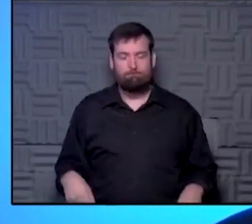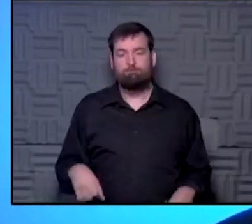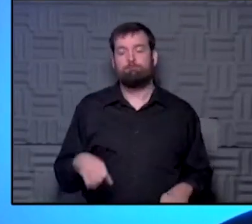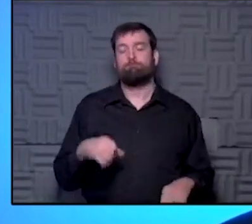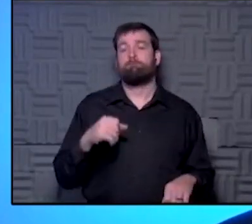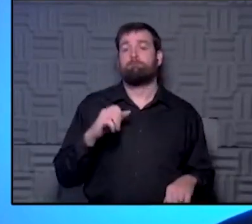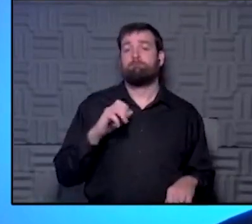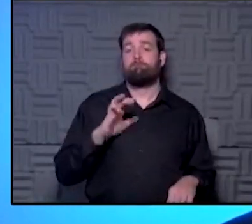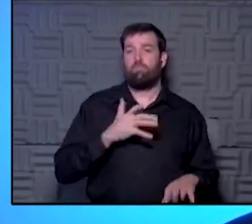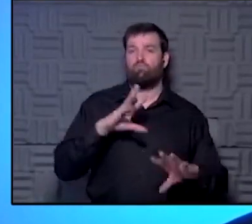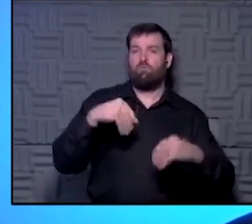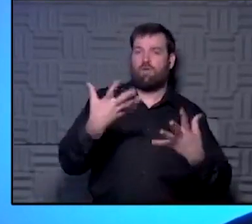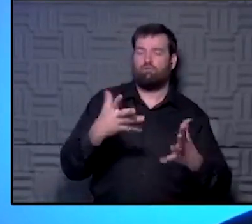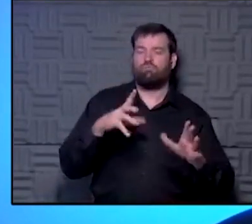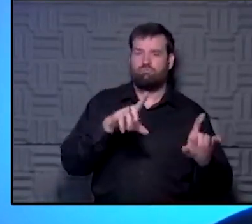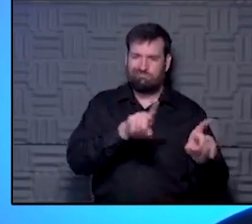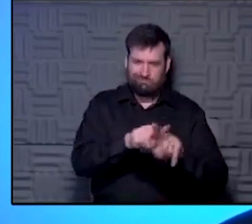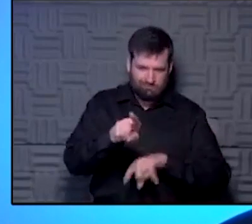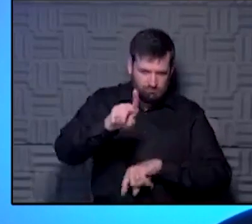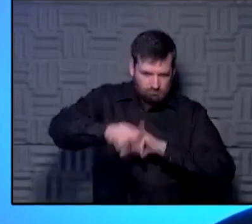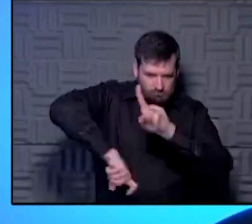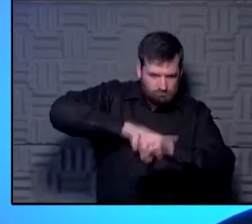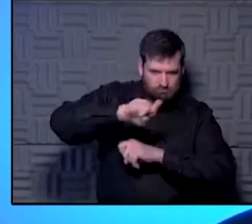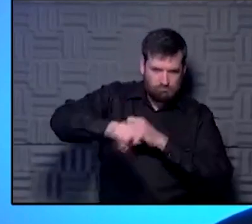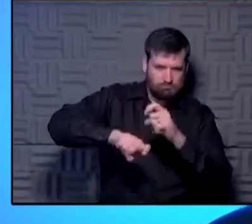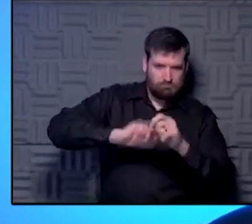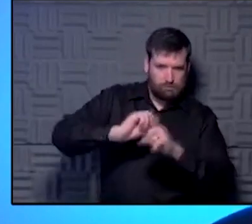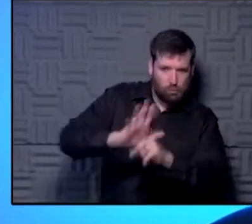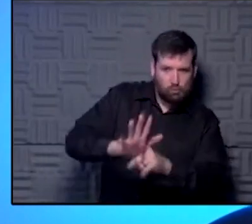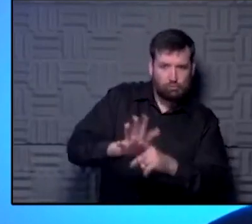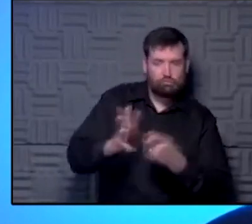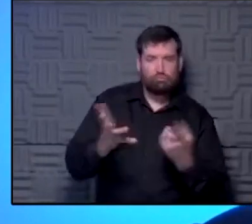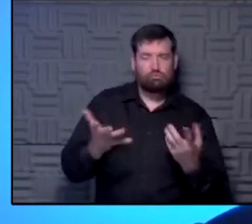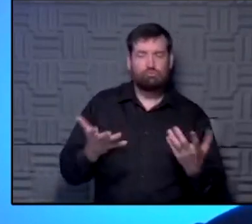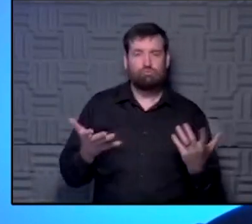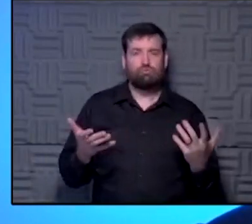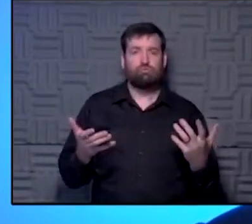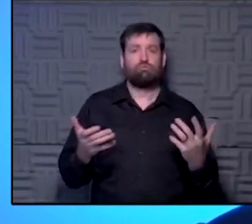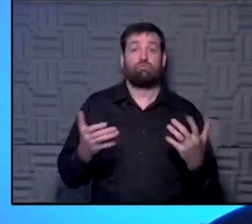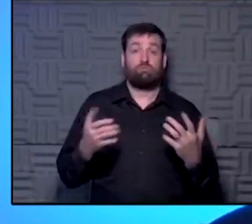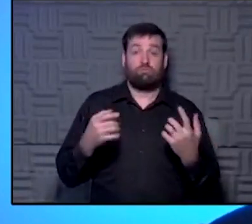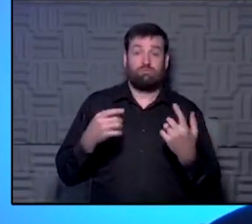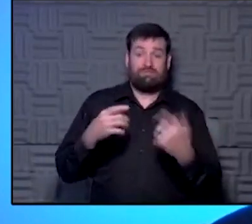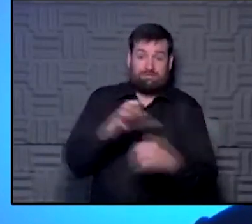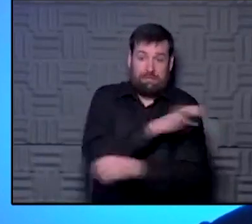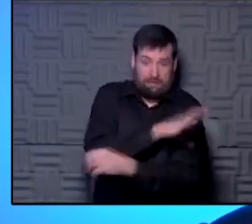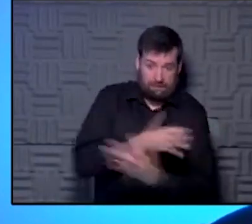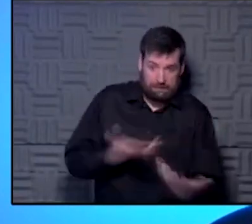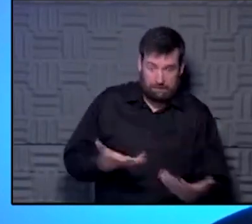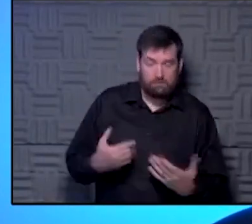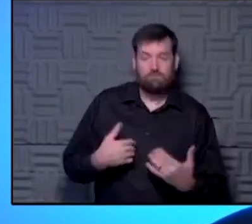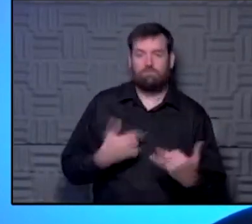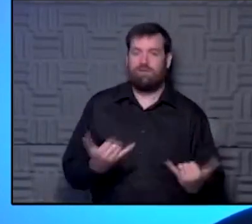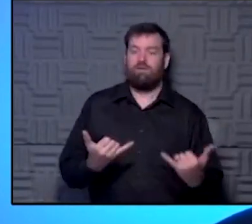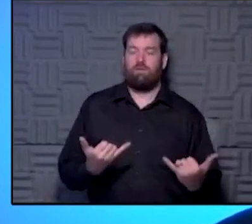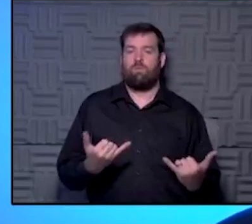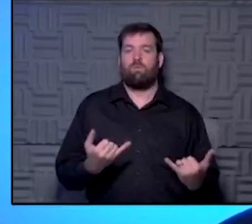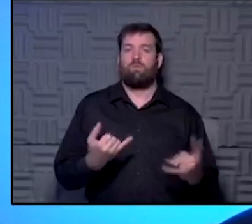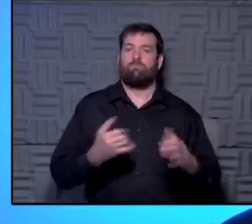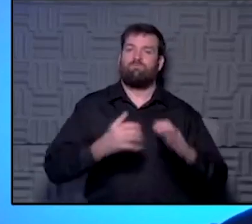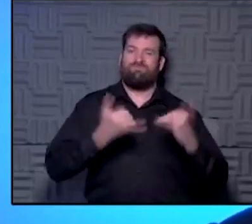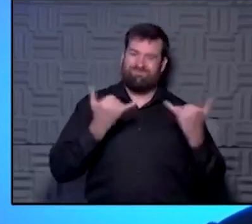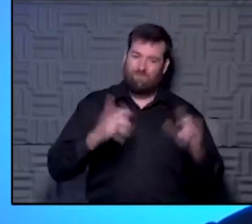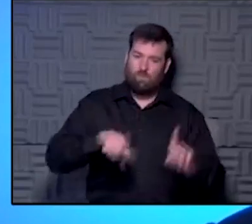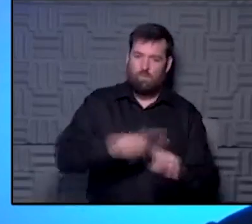our providers also ask about exposure, and so we would, in clinic, we would only do, right now we're only doing